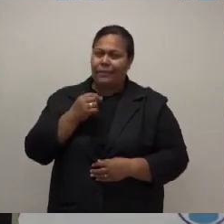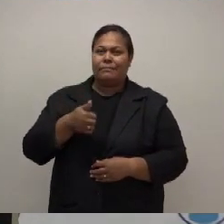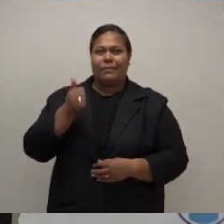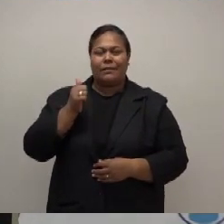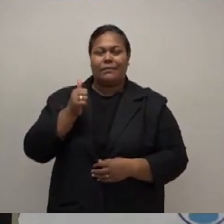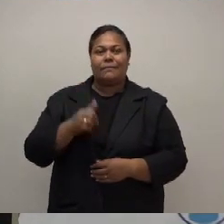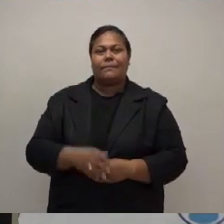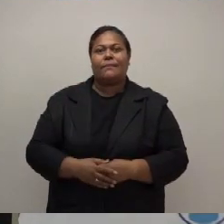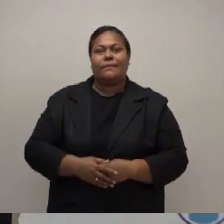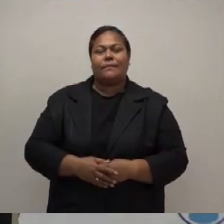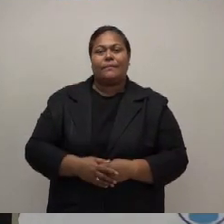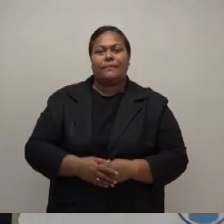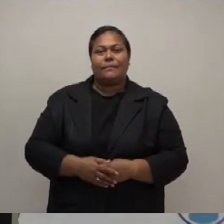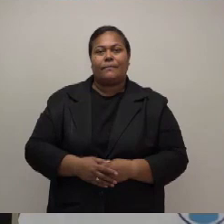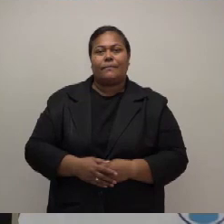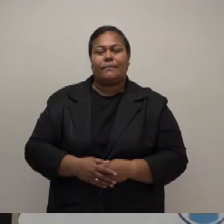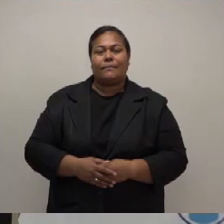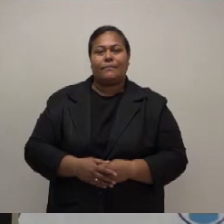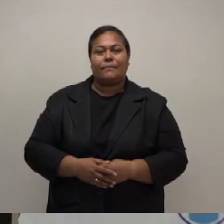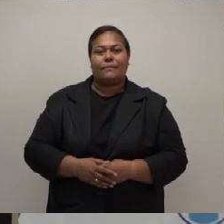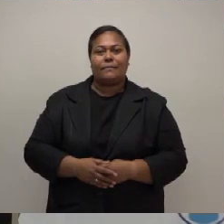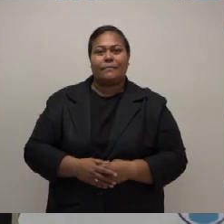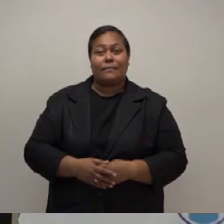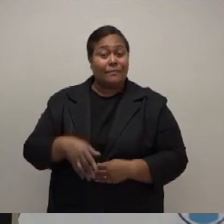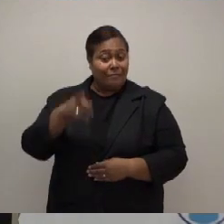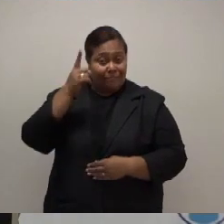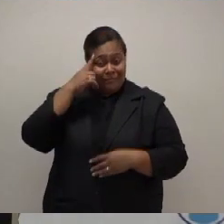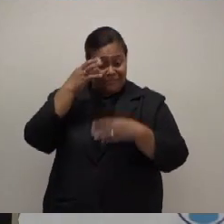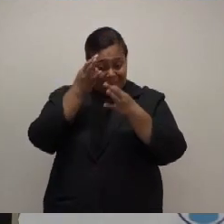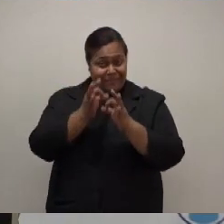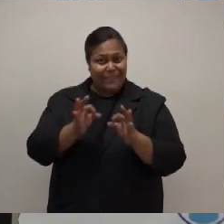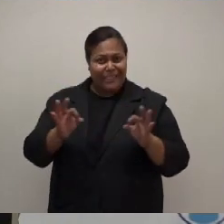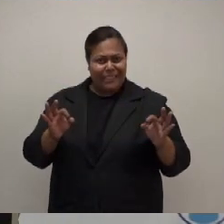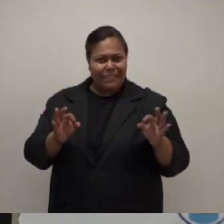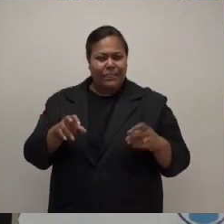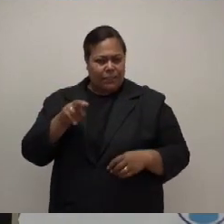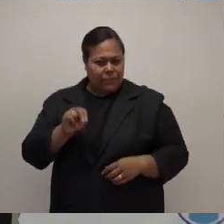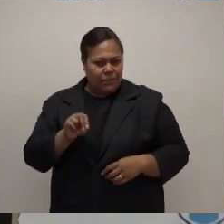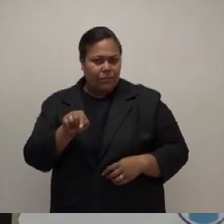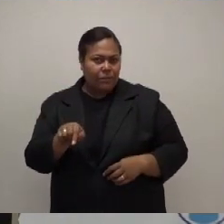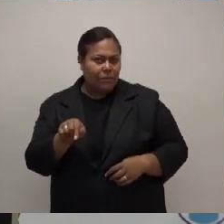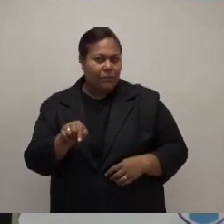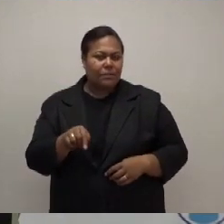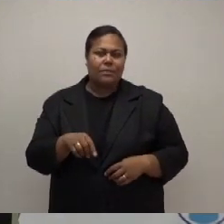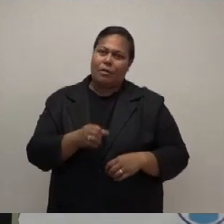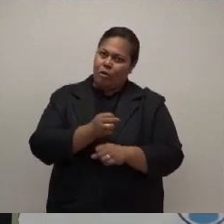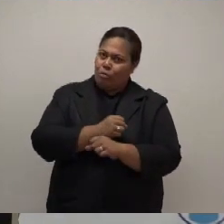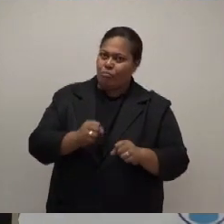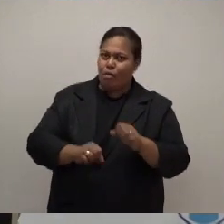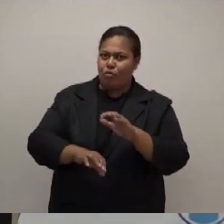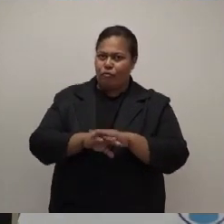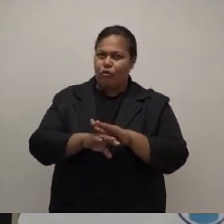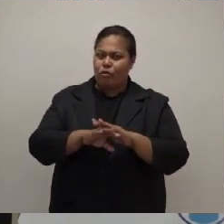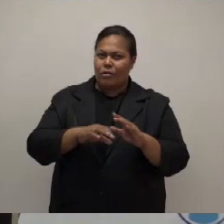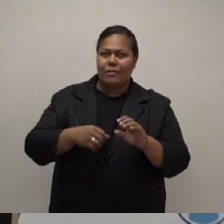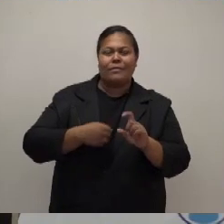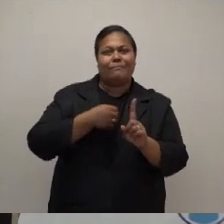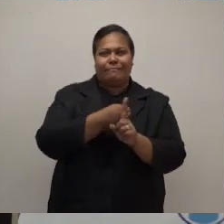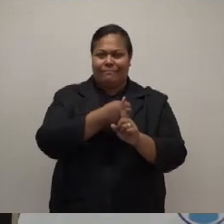greatness. That peace of mind has the potential to be the most powerful marketing campaign in Fijian